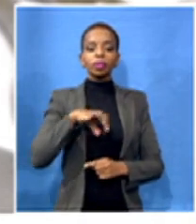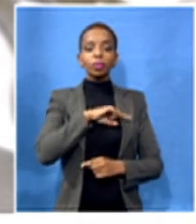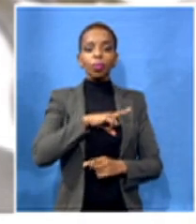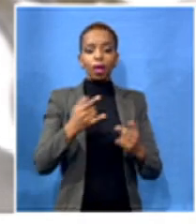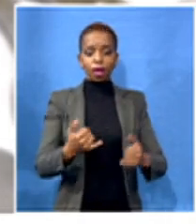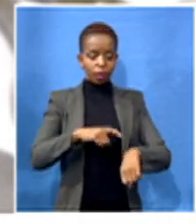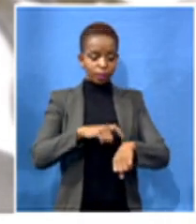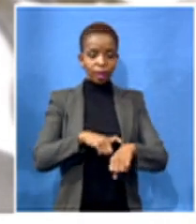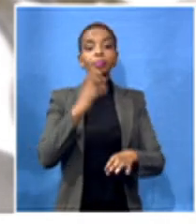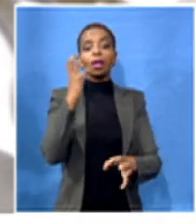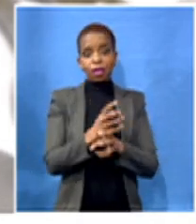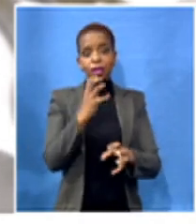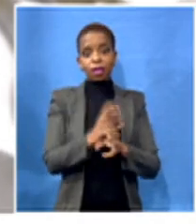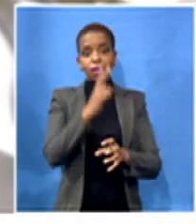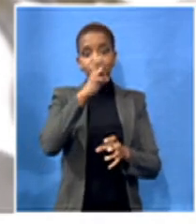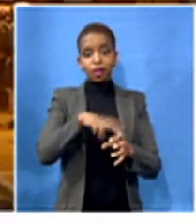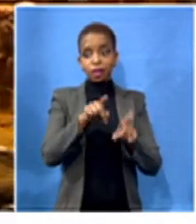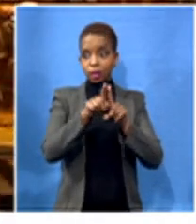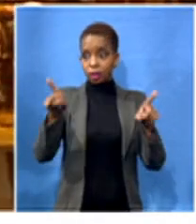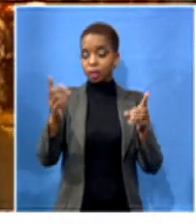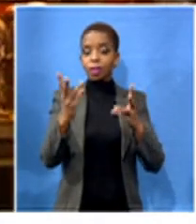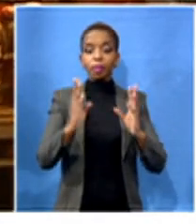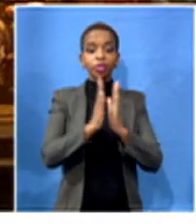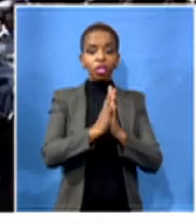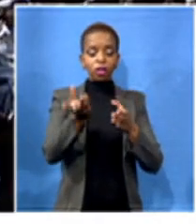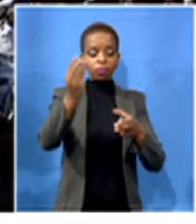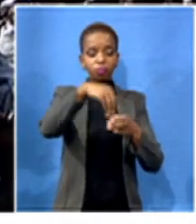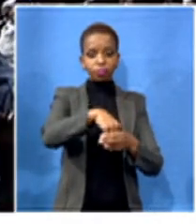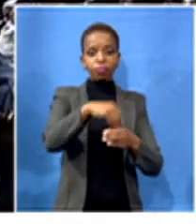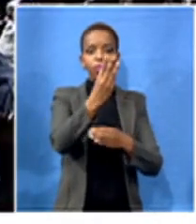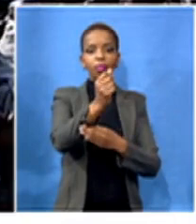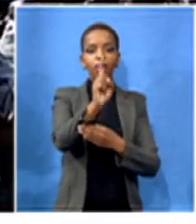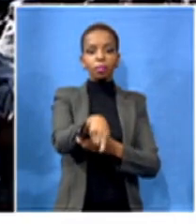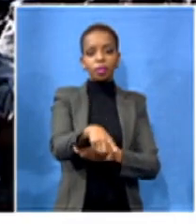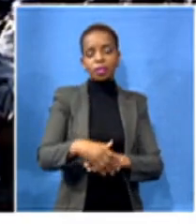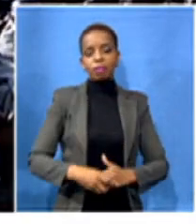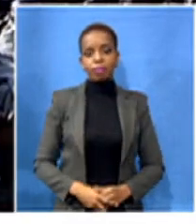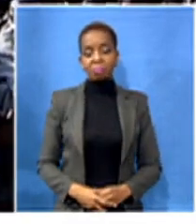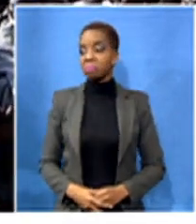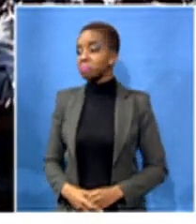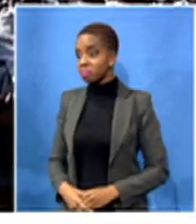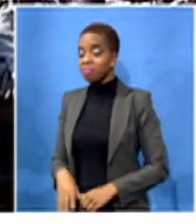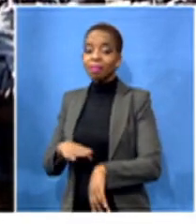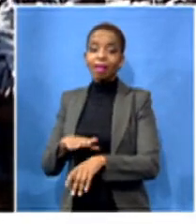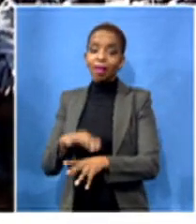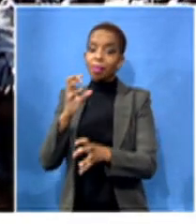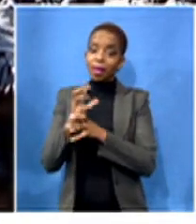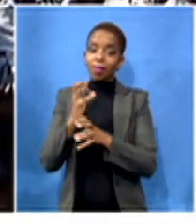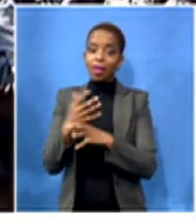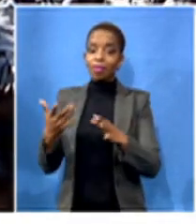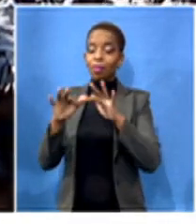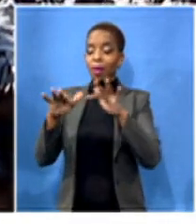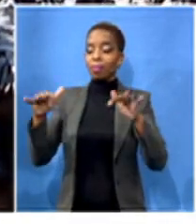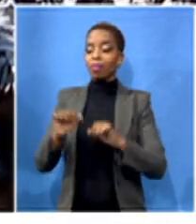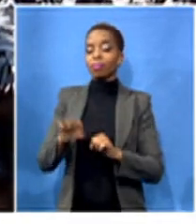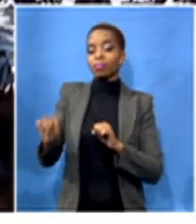are desperate. You know, it is a difficult time for South Africans, and I know that many turn to religion